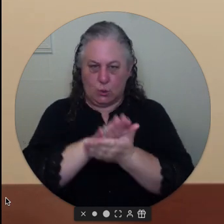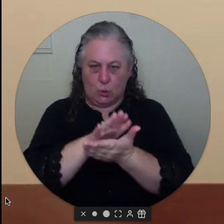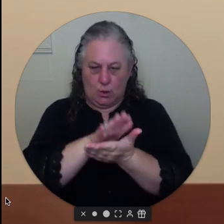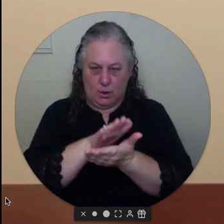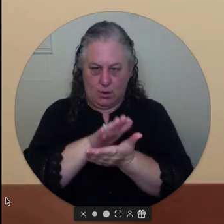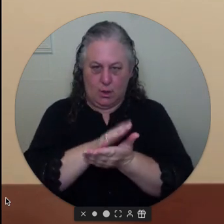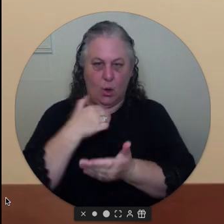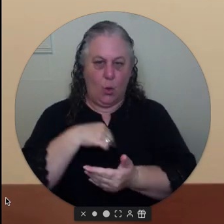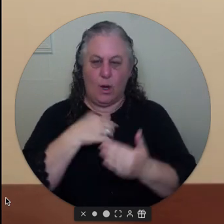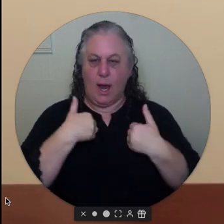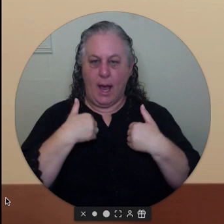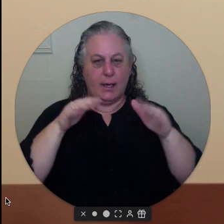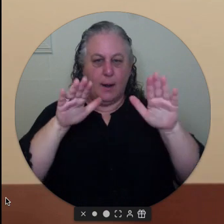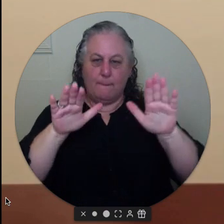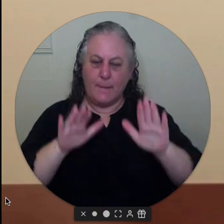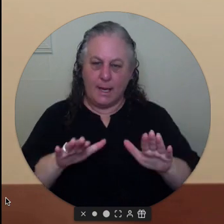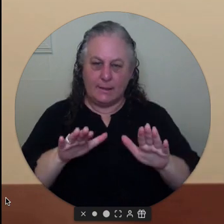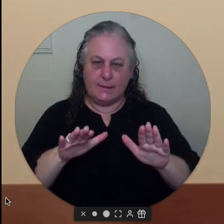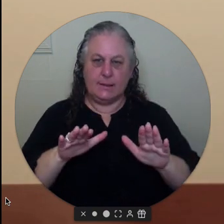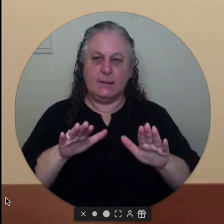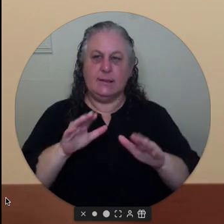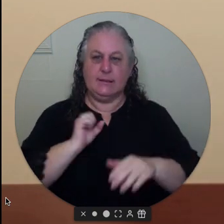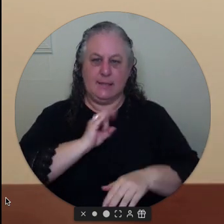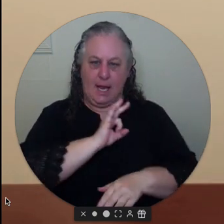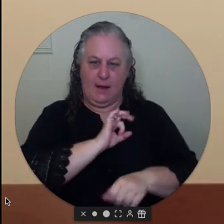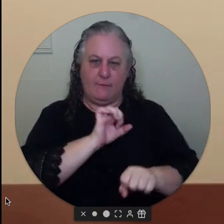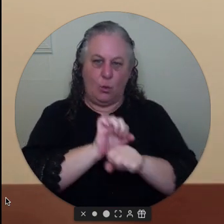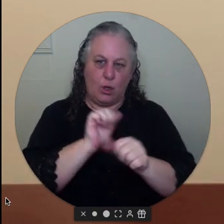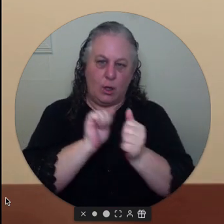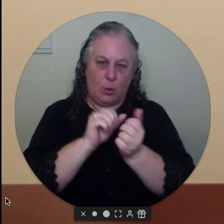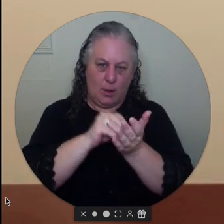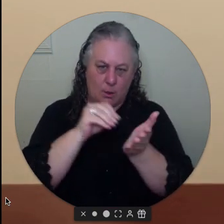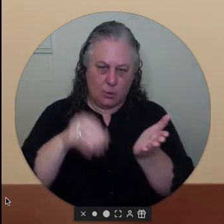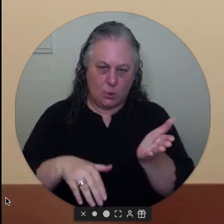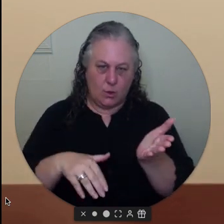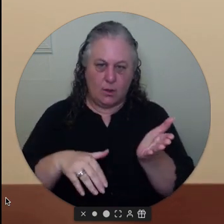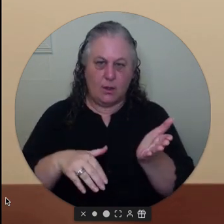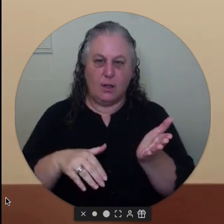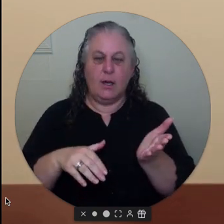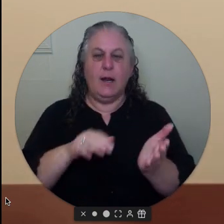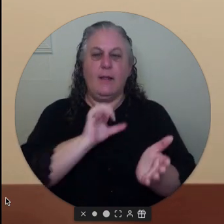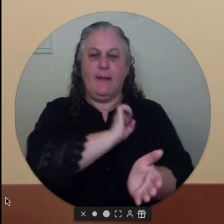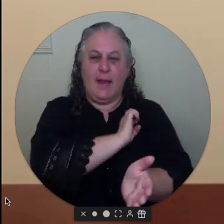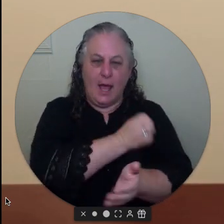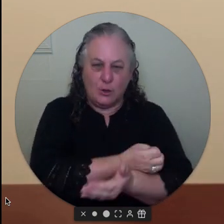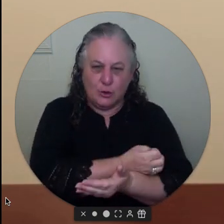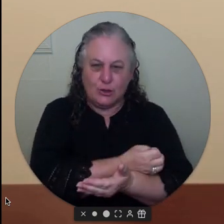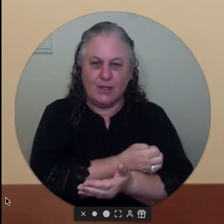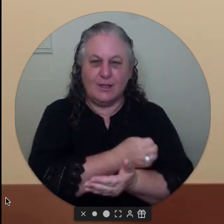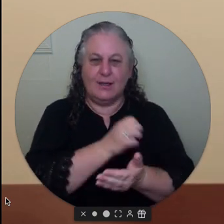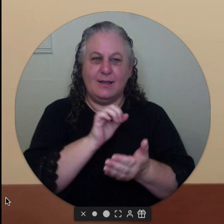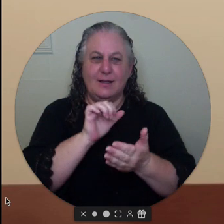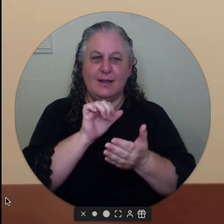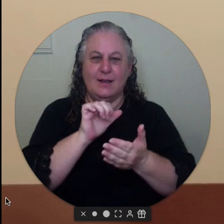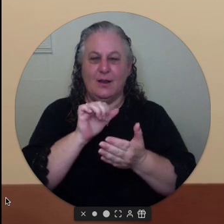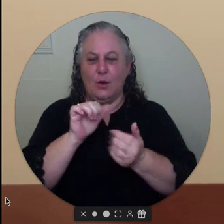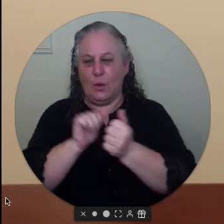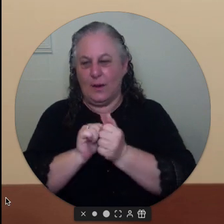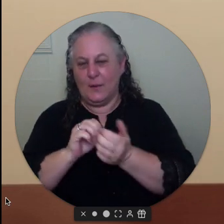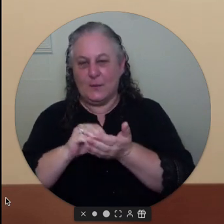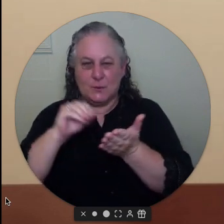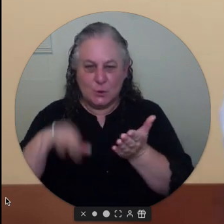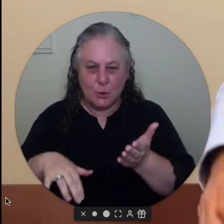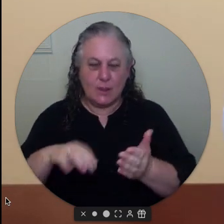had an amazing, enormous amount of staff working with our students. The amount of energy that was present between the students,